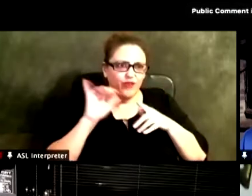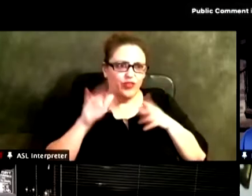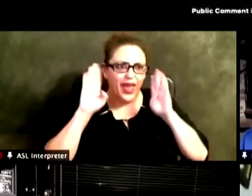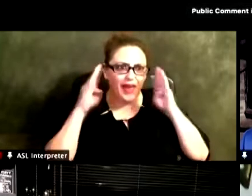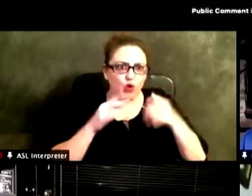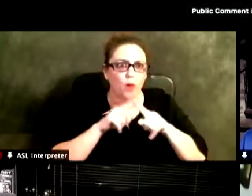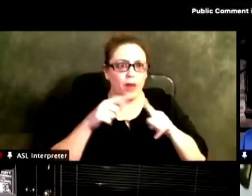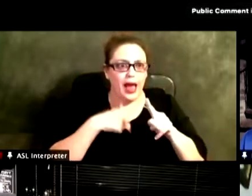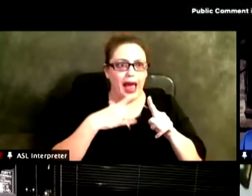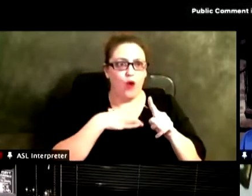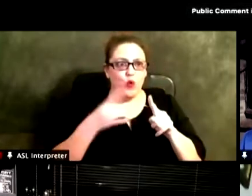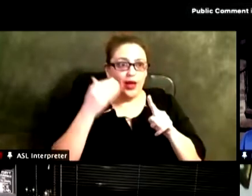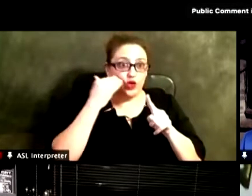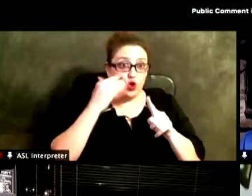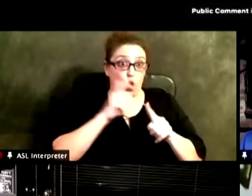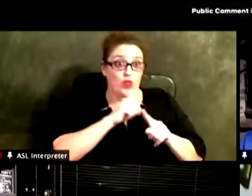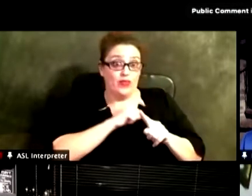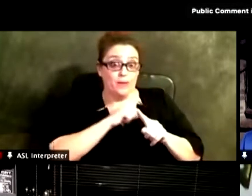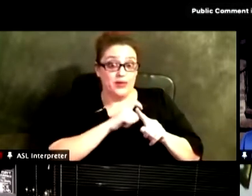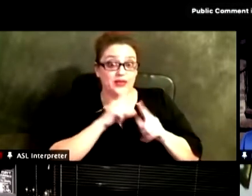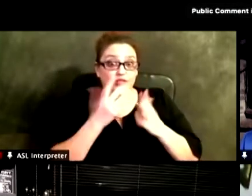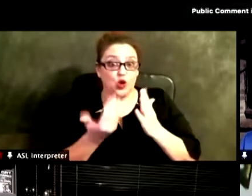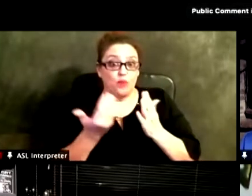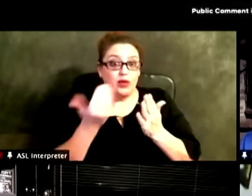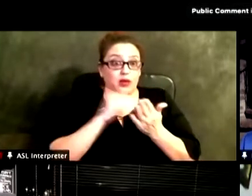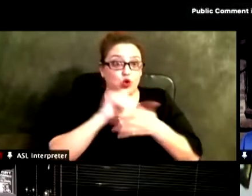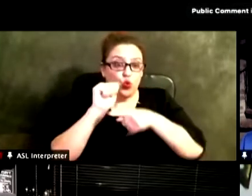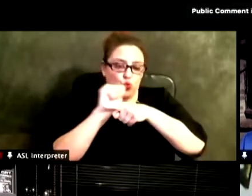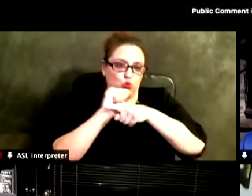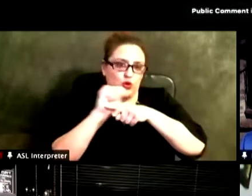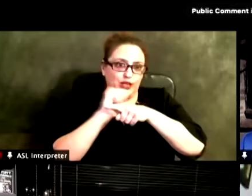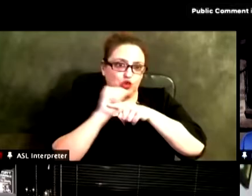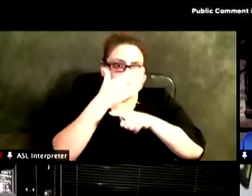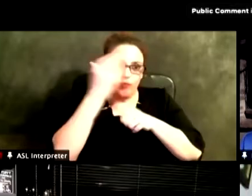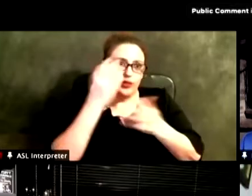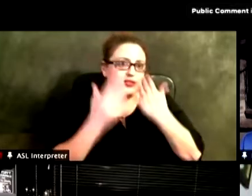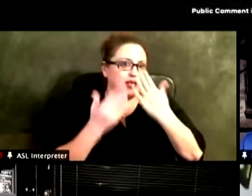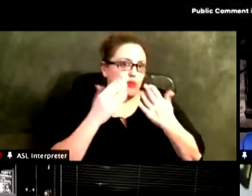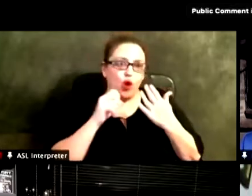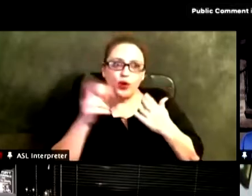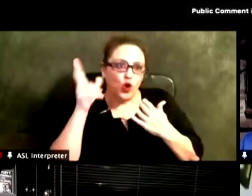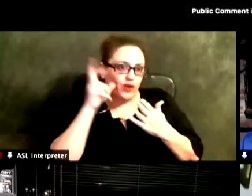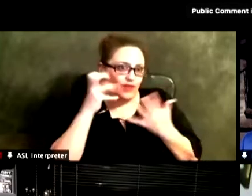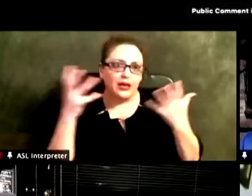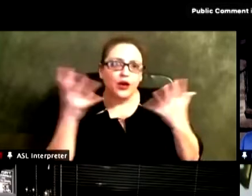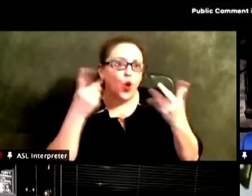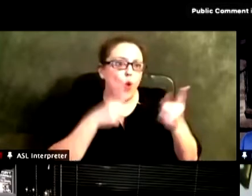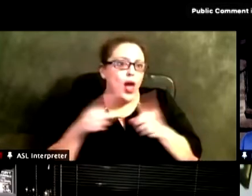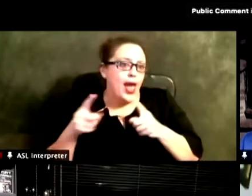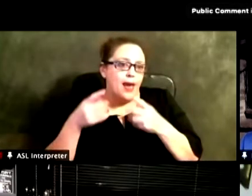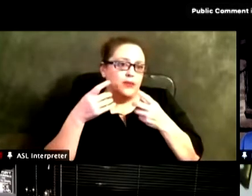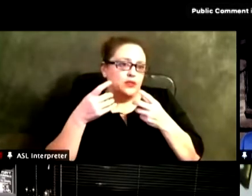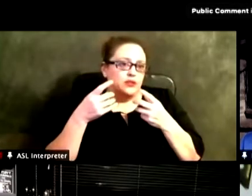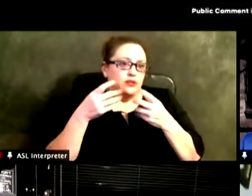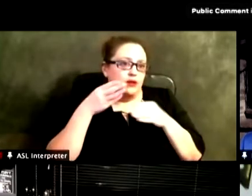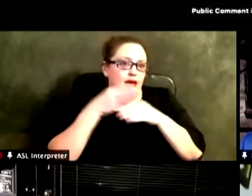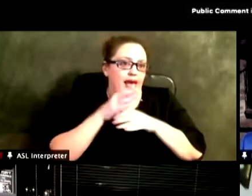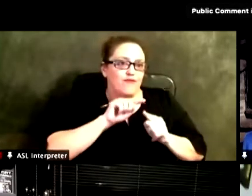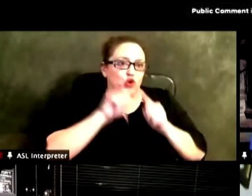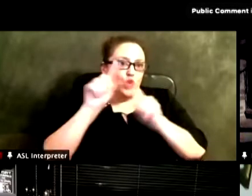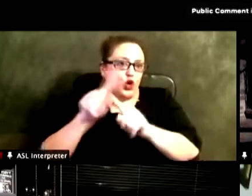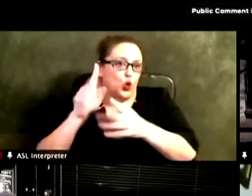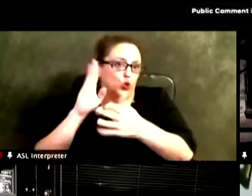know that the police are being retrained, because they probably don't even hear about what happens to a case once it goes to the prosecutors, to even